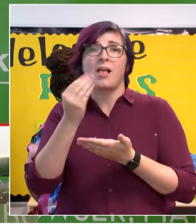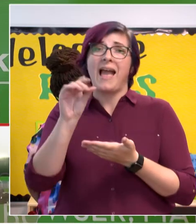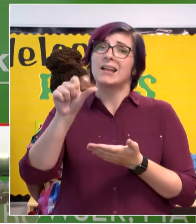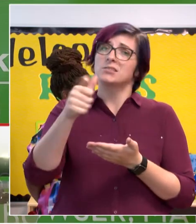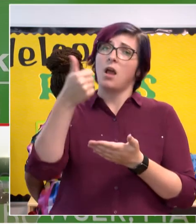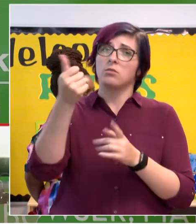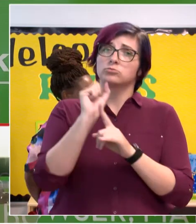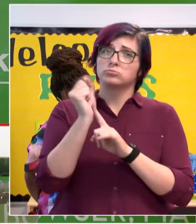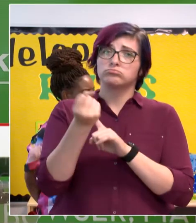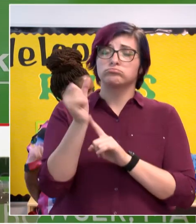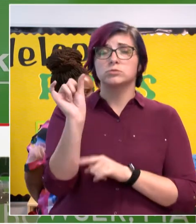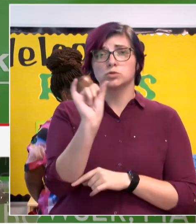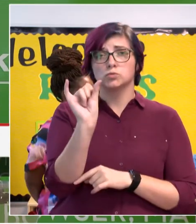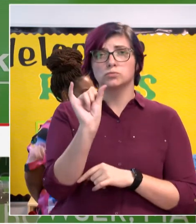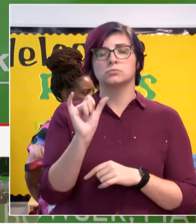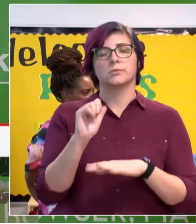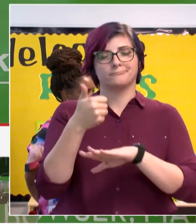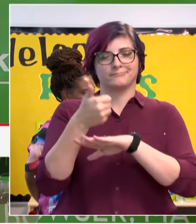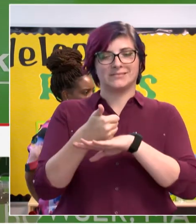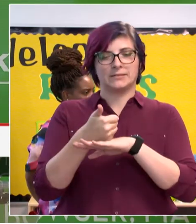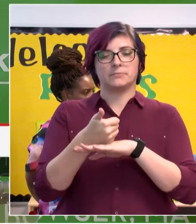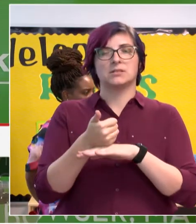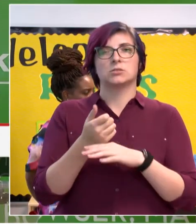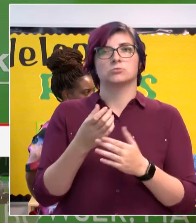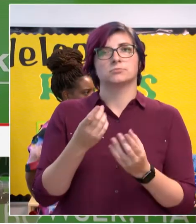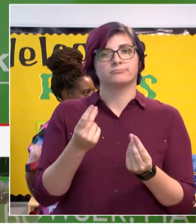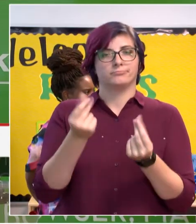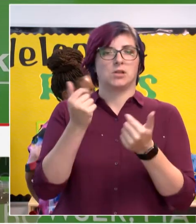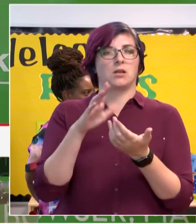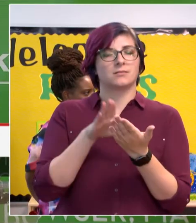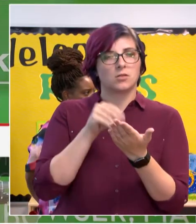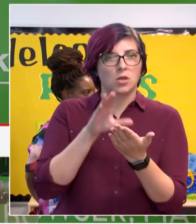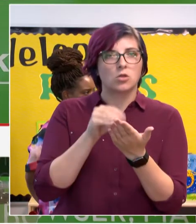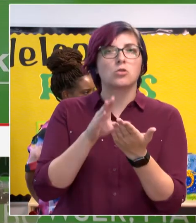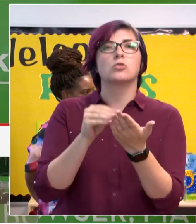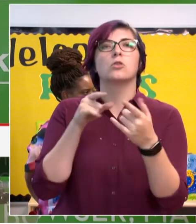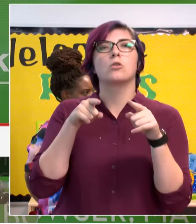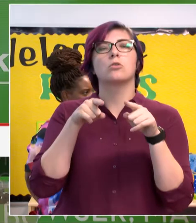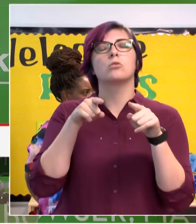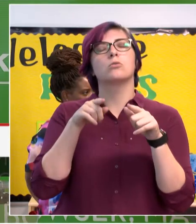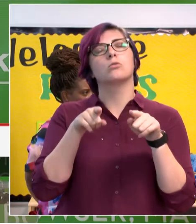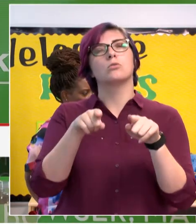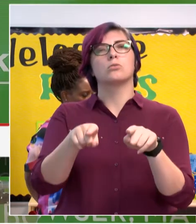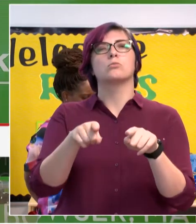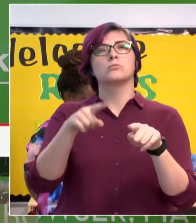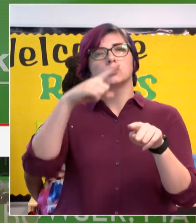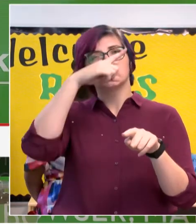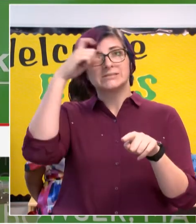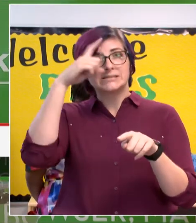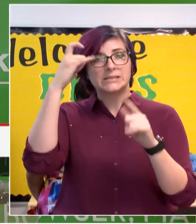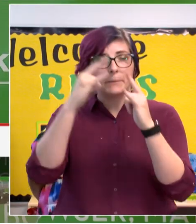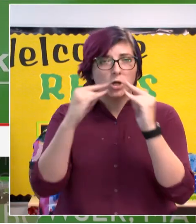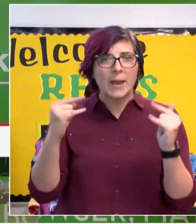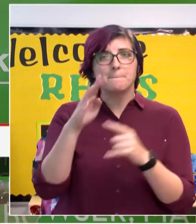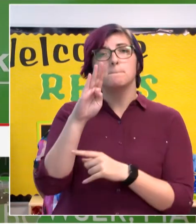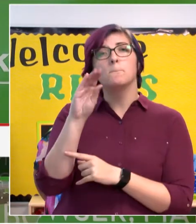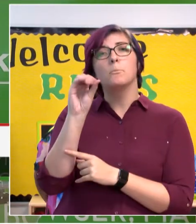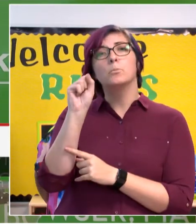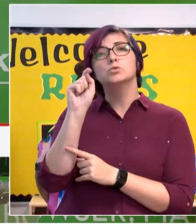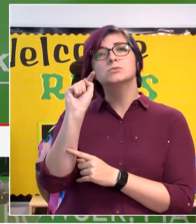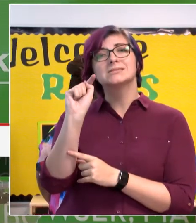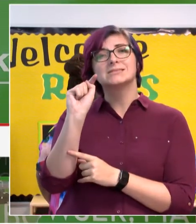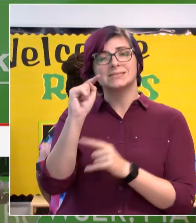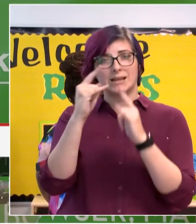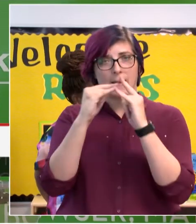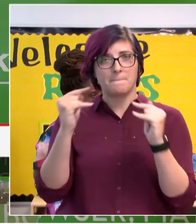We have established learning acceleration opportunities in our summer camps through our so-called Boost camps, where we had 1,500